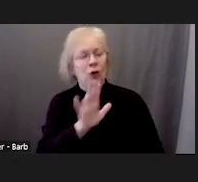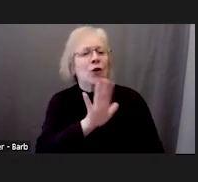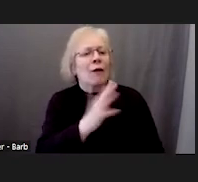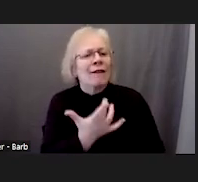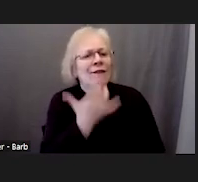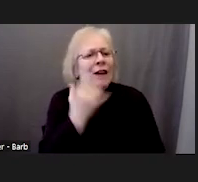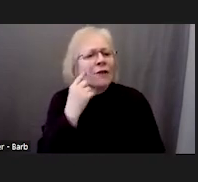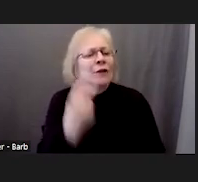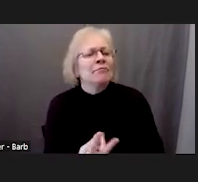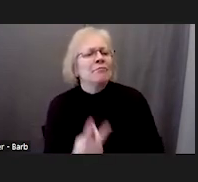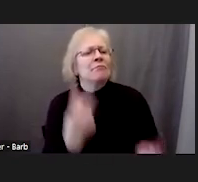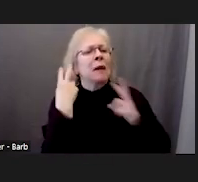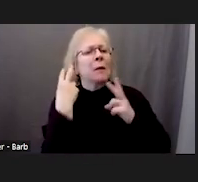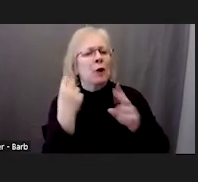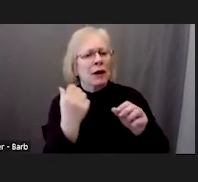college so far?